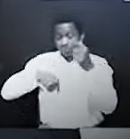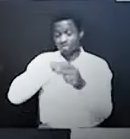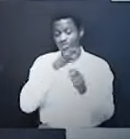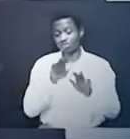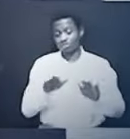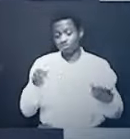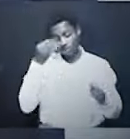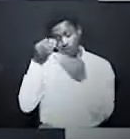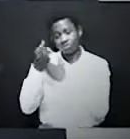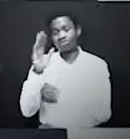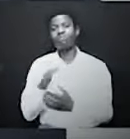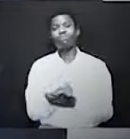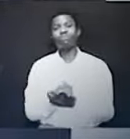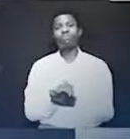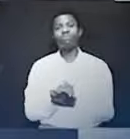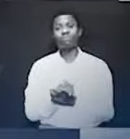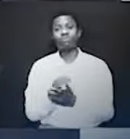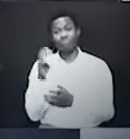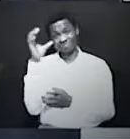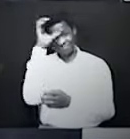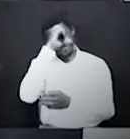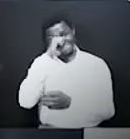said superstition is a bluff.